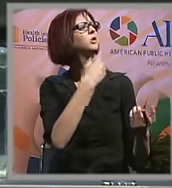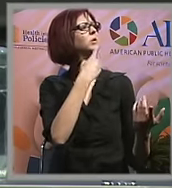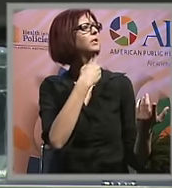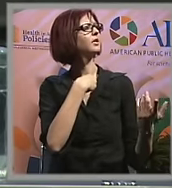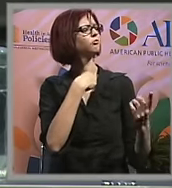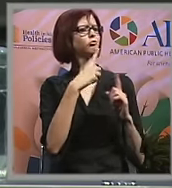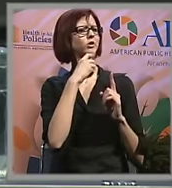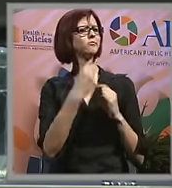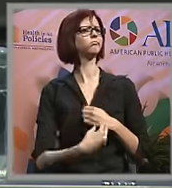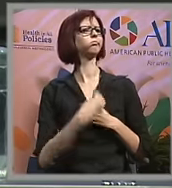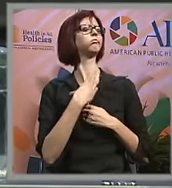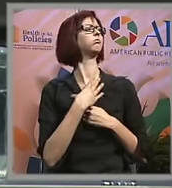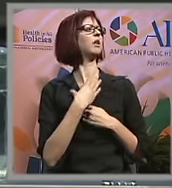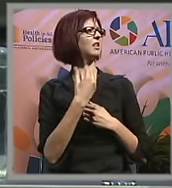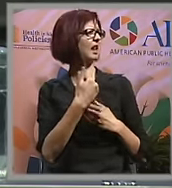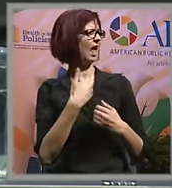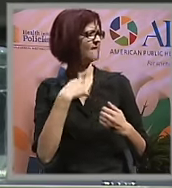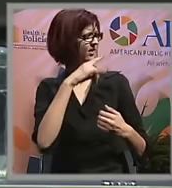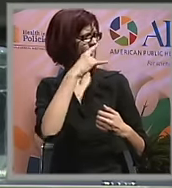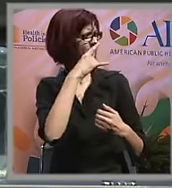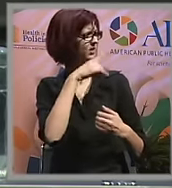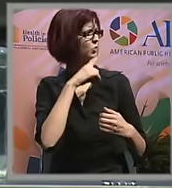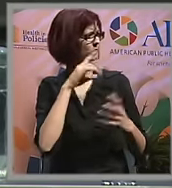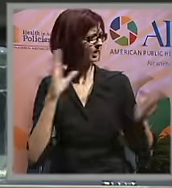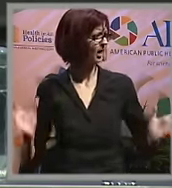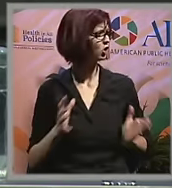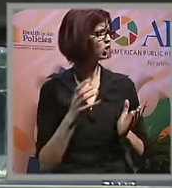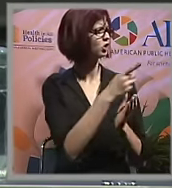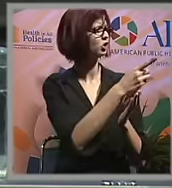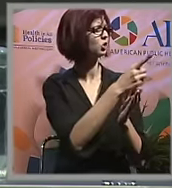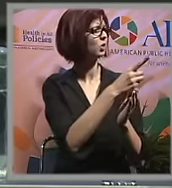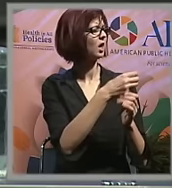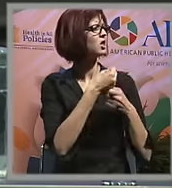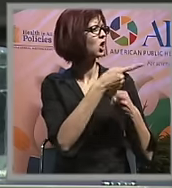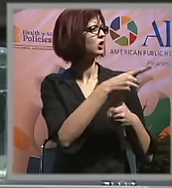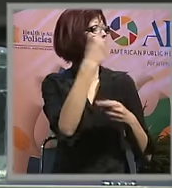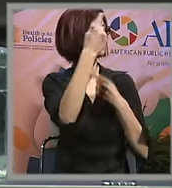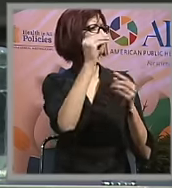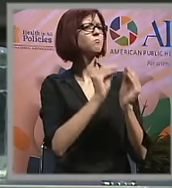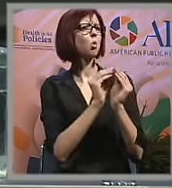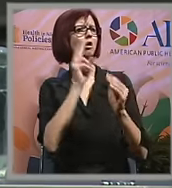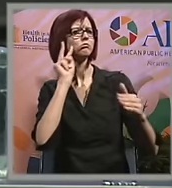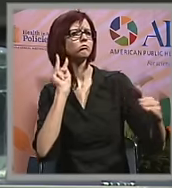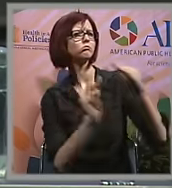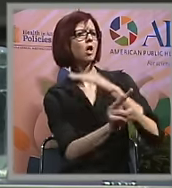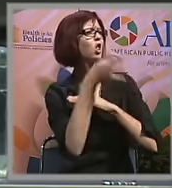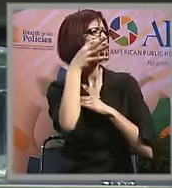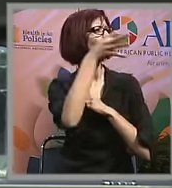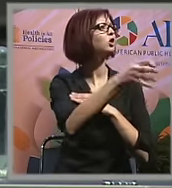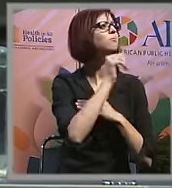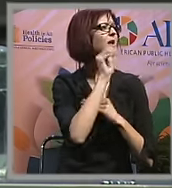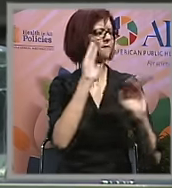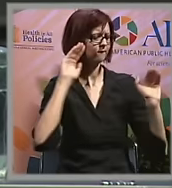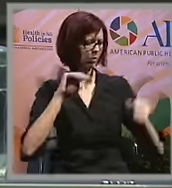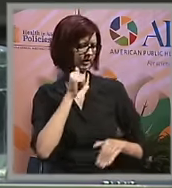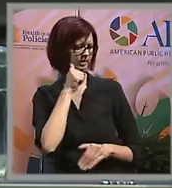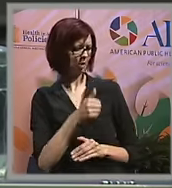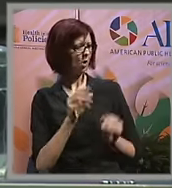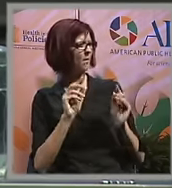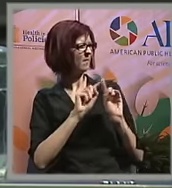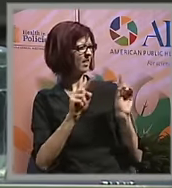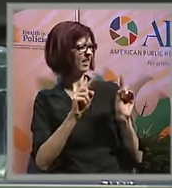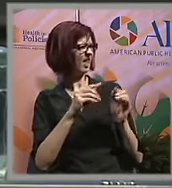that having kids has encouraged you and pushed you to think even more long-term, not just about what we do tomorrow, but what are we doing for the